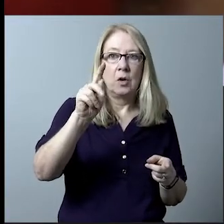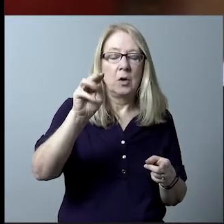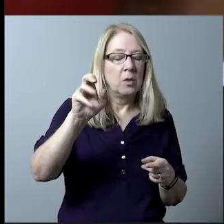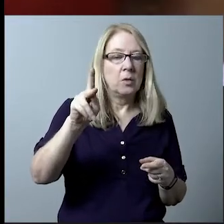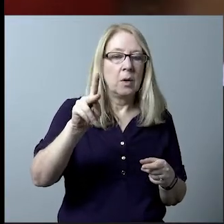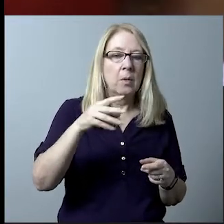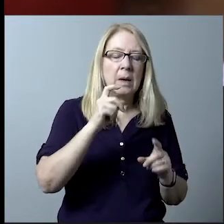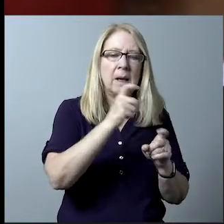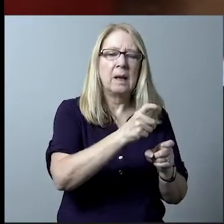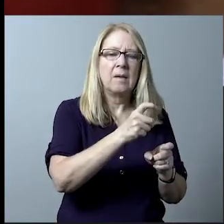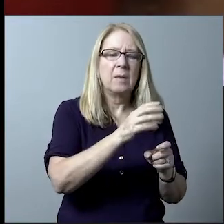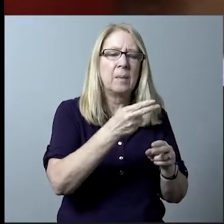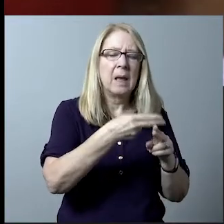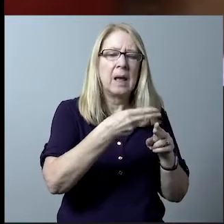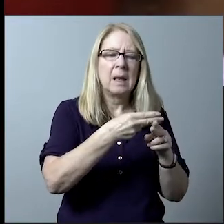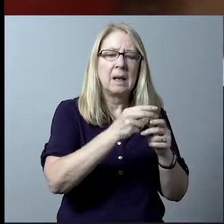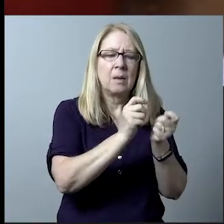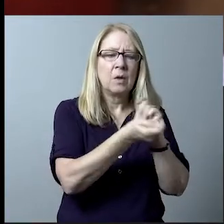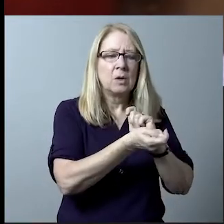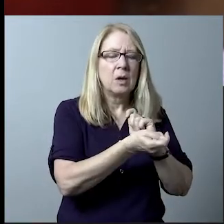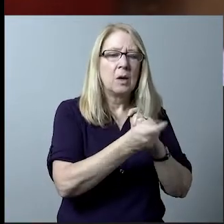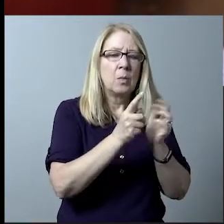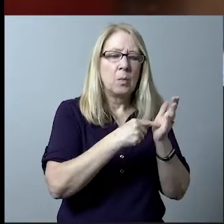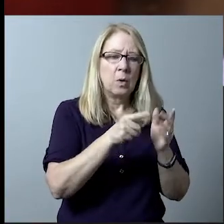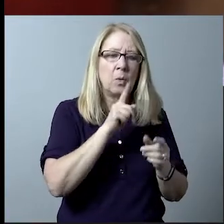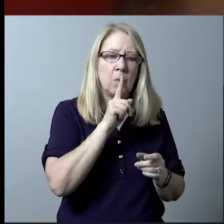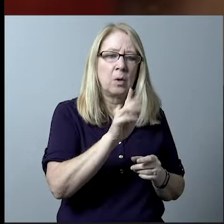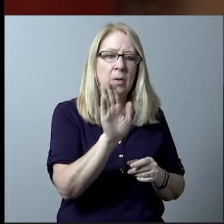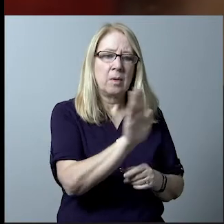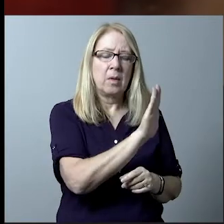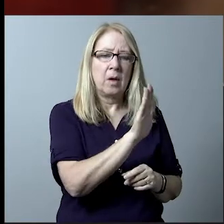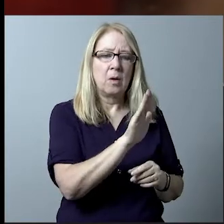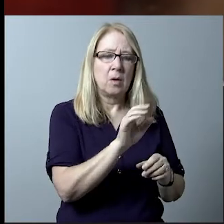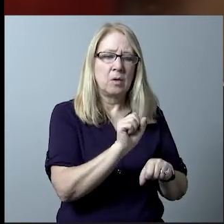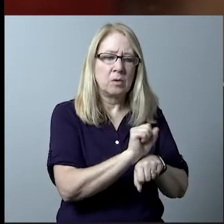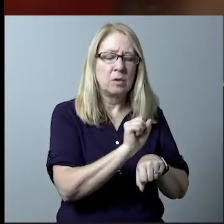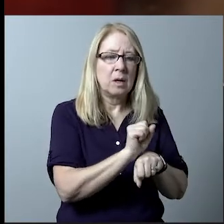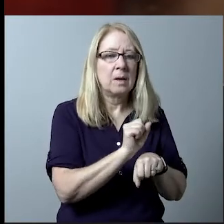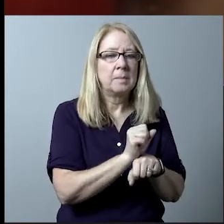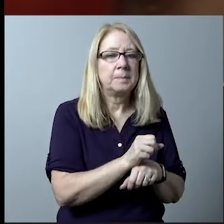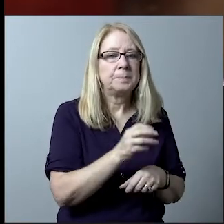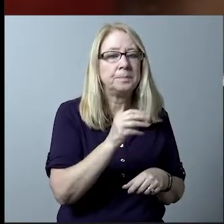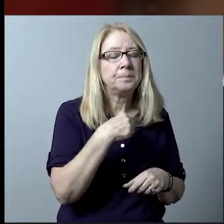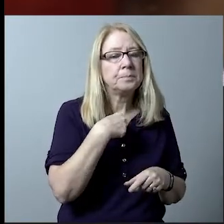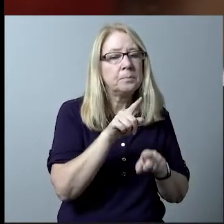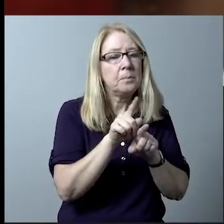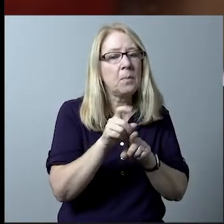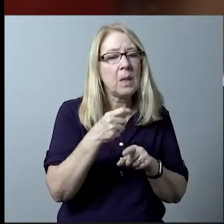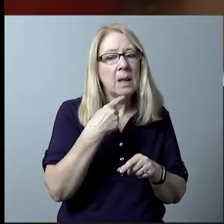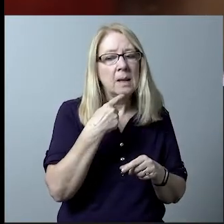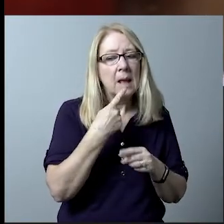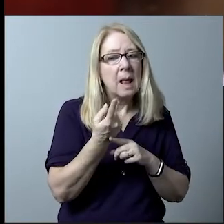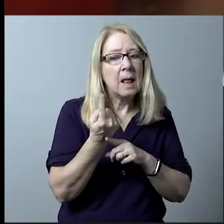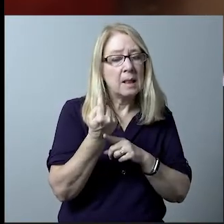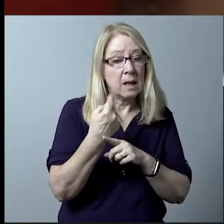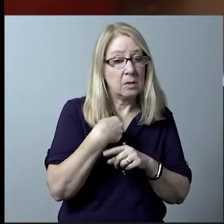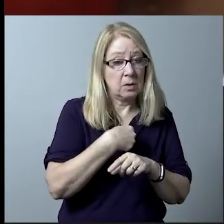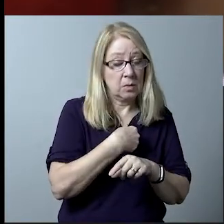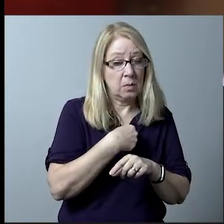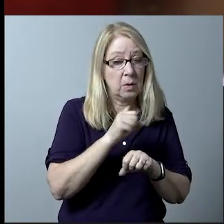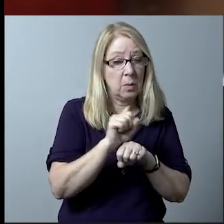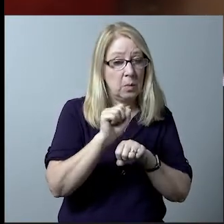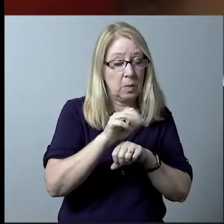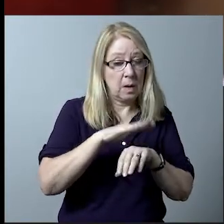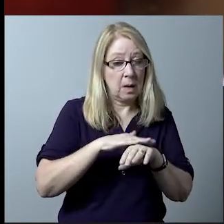non-tenure track, and really give them a name that they would like in terms of their actual duties. And also I want to mention